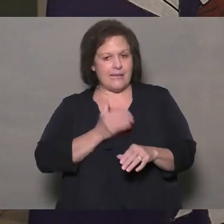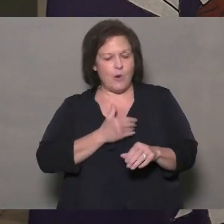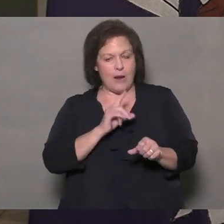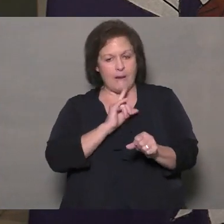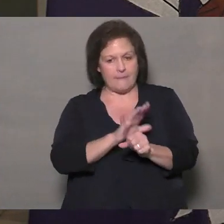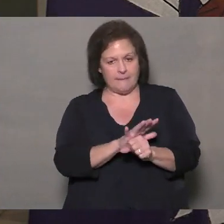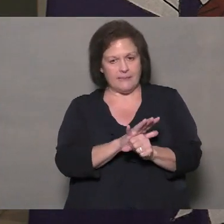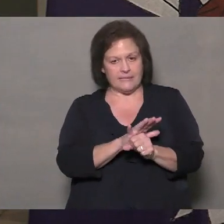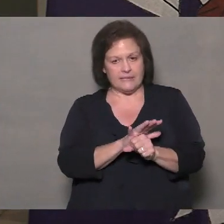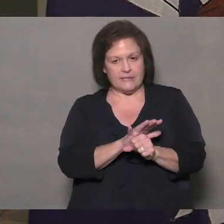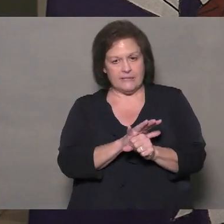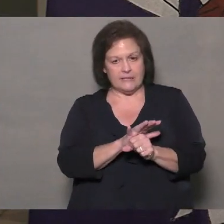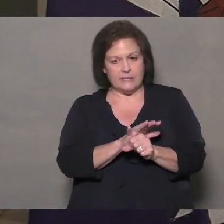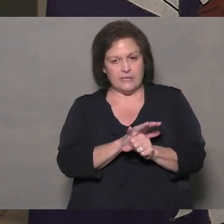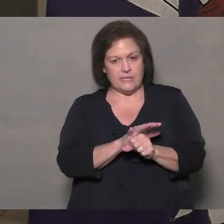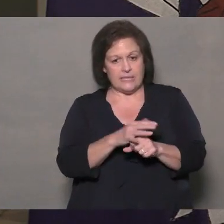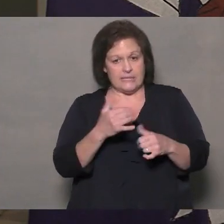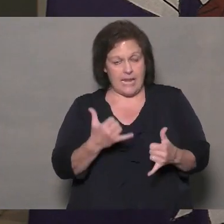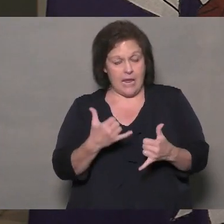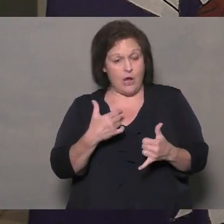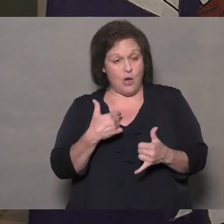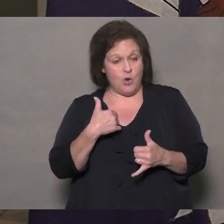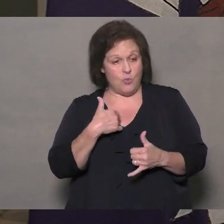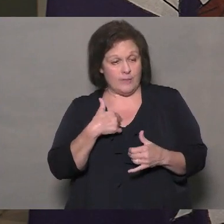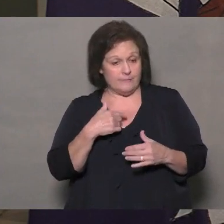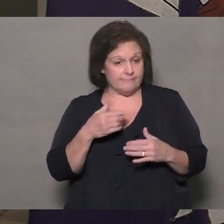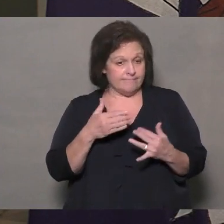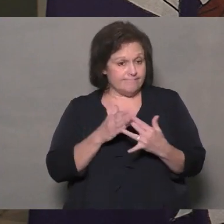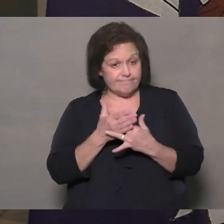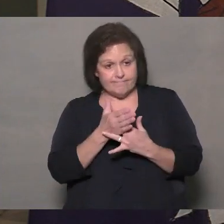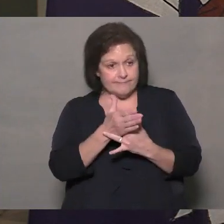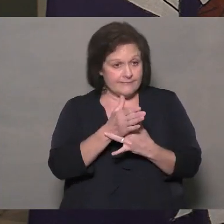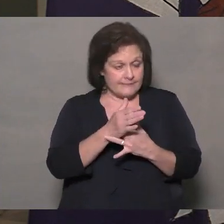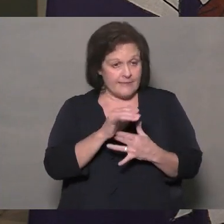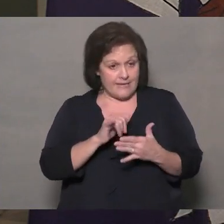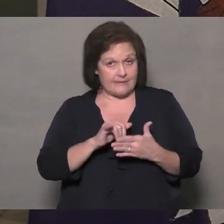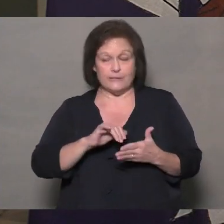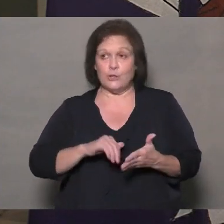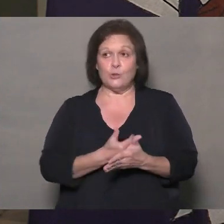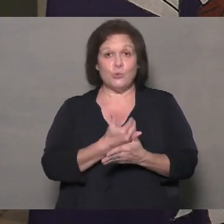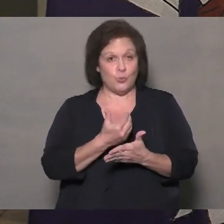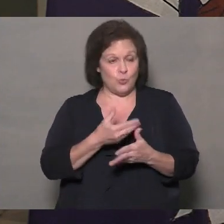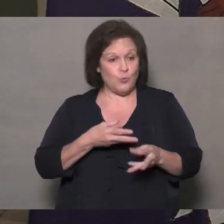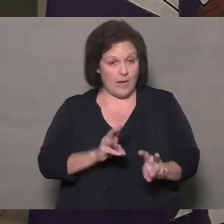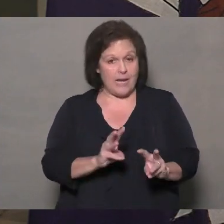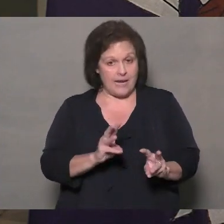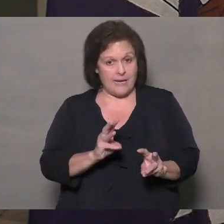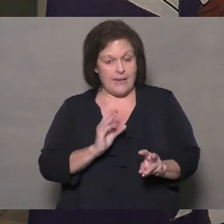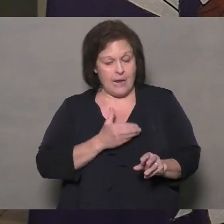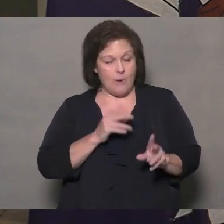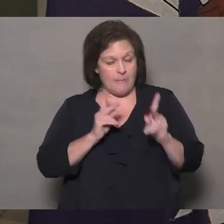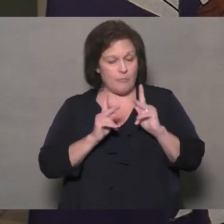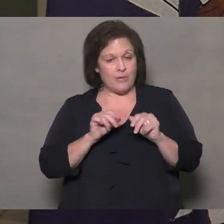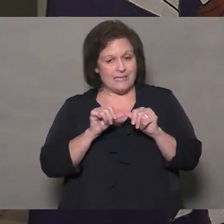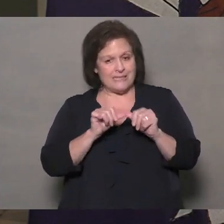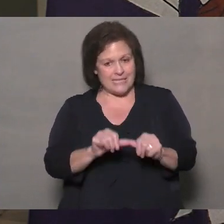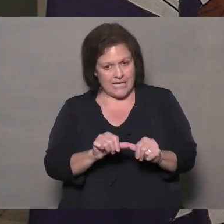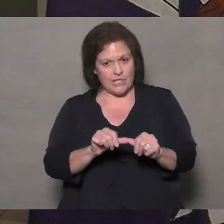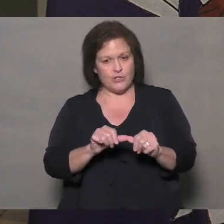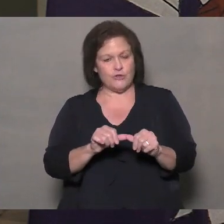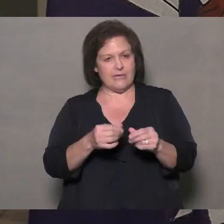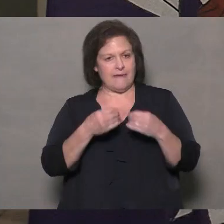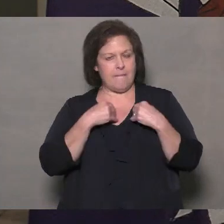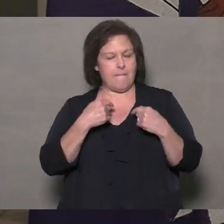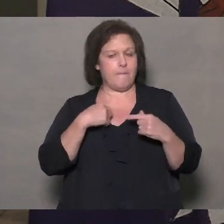commitment. As we navigate the new realities, our people continue to bring me